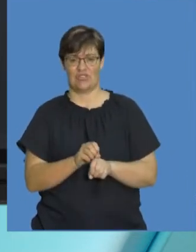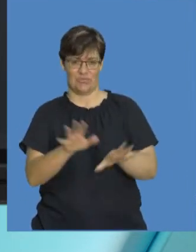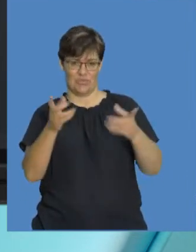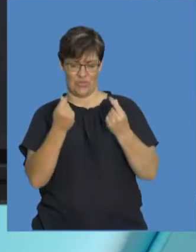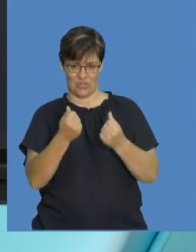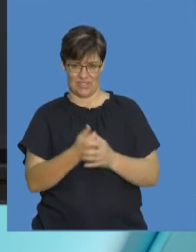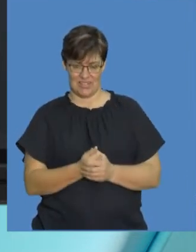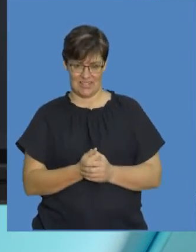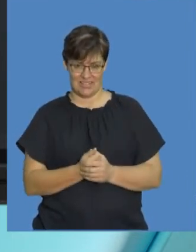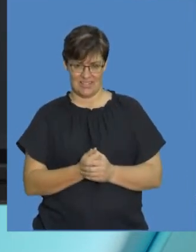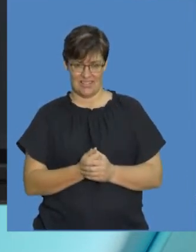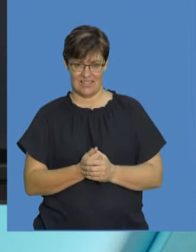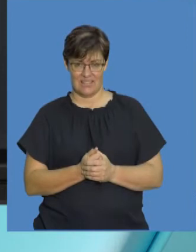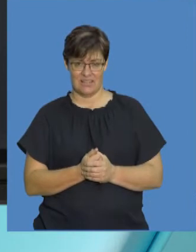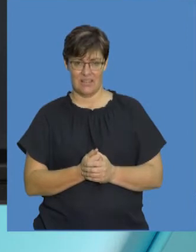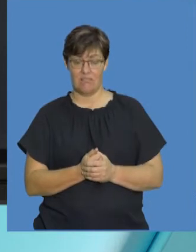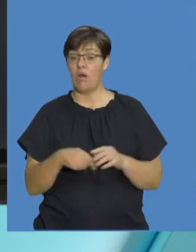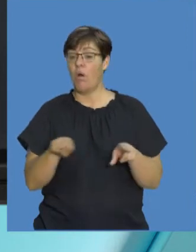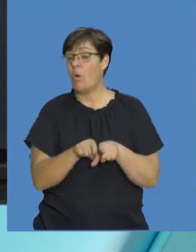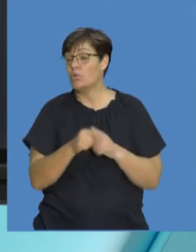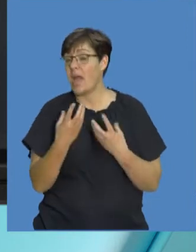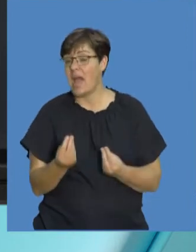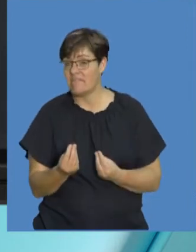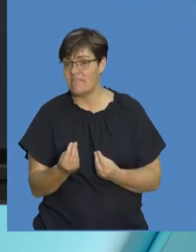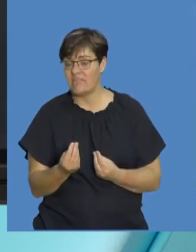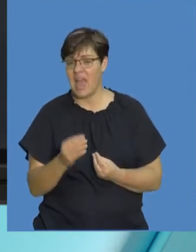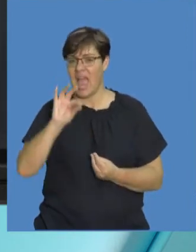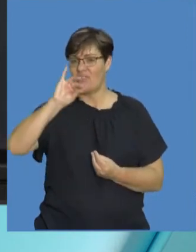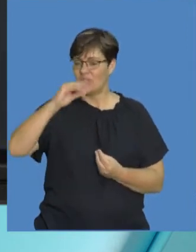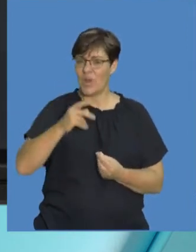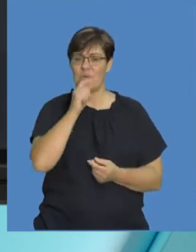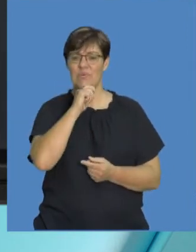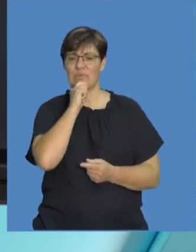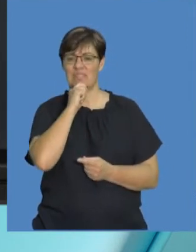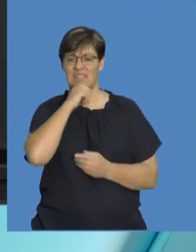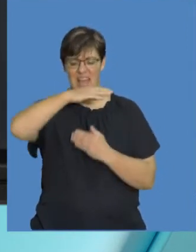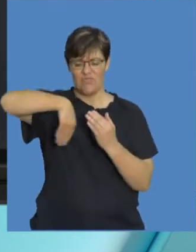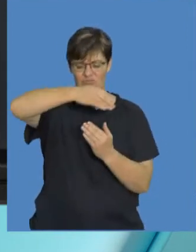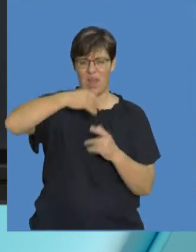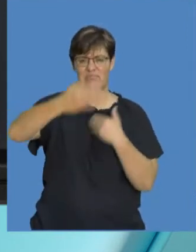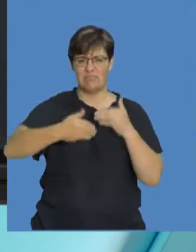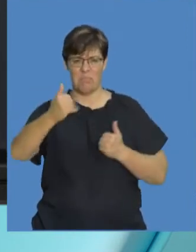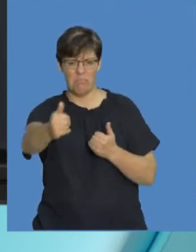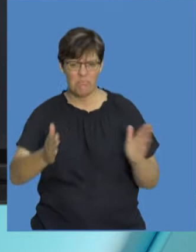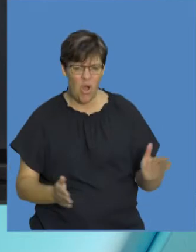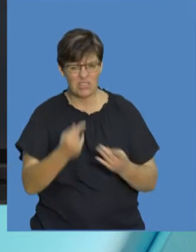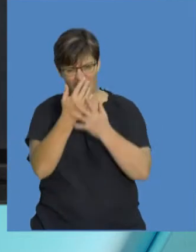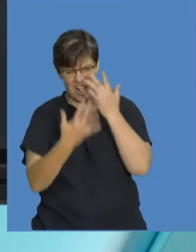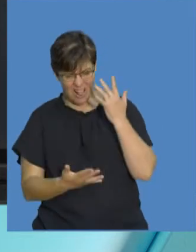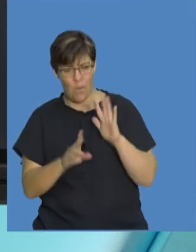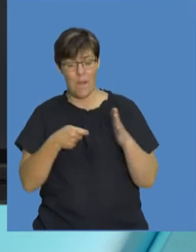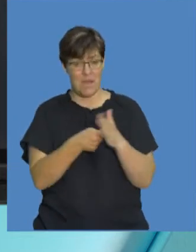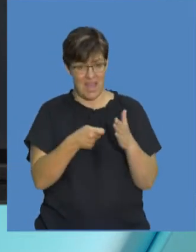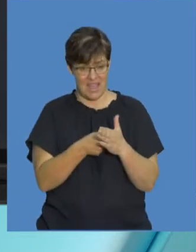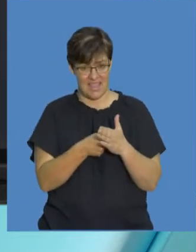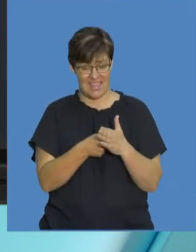and distribution cost. Notice again, we also have the consumable stores there. That means some of the